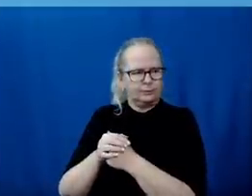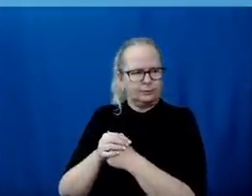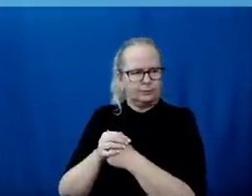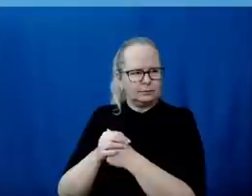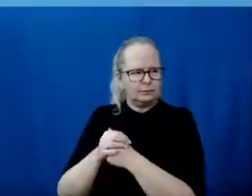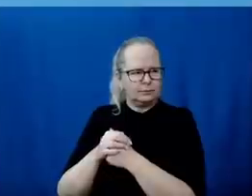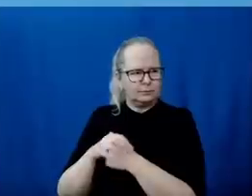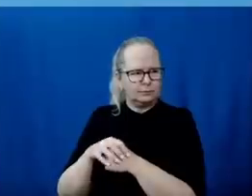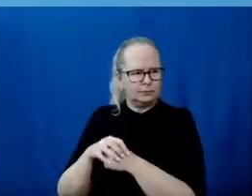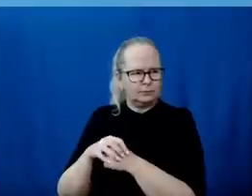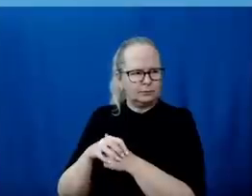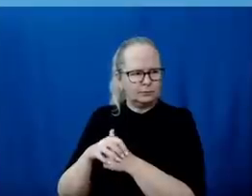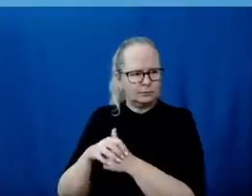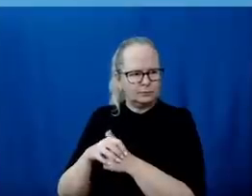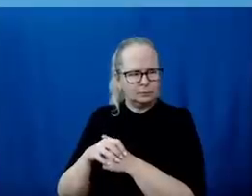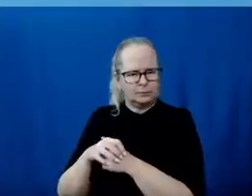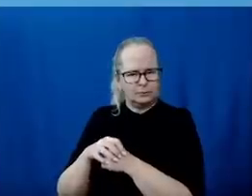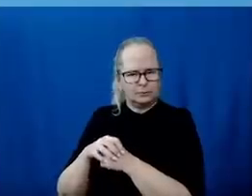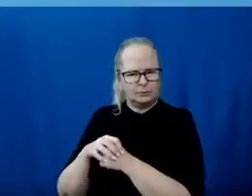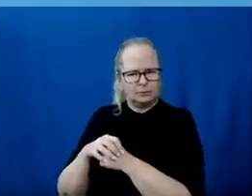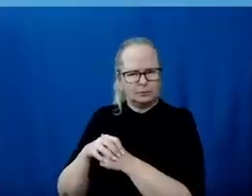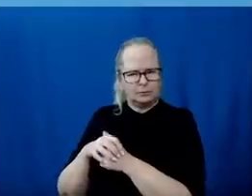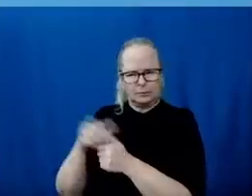were asking around